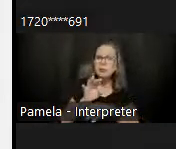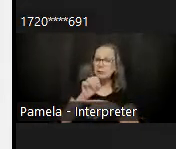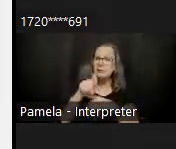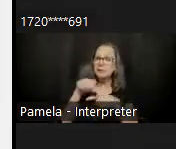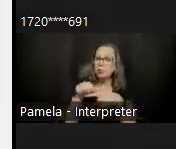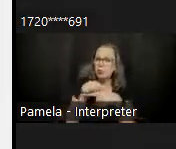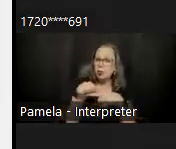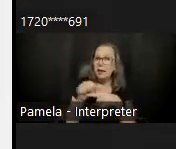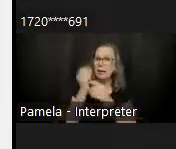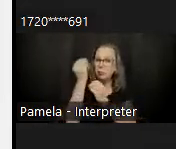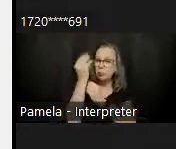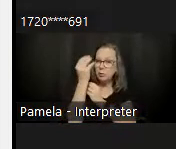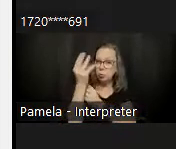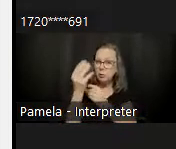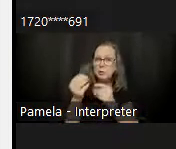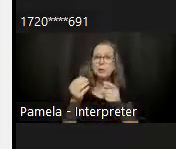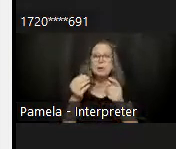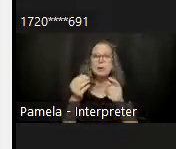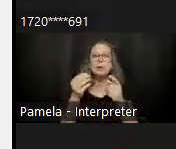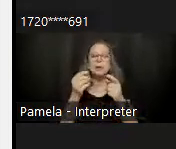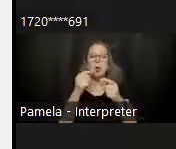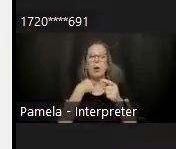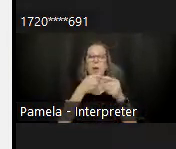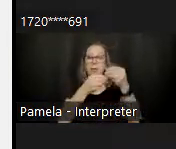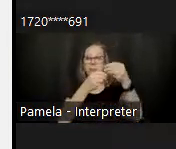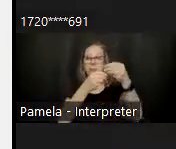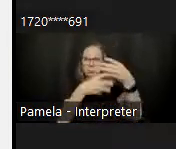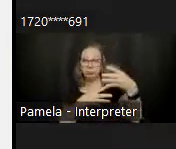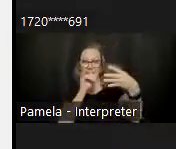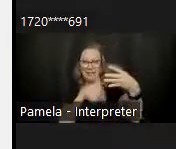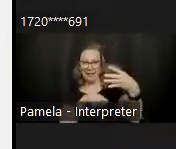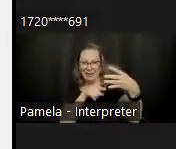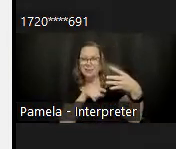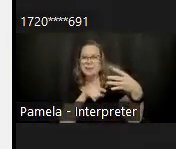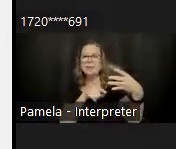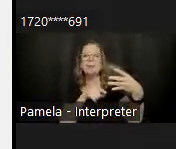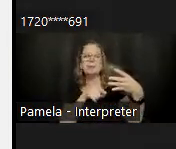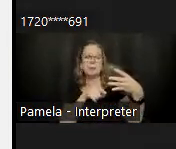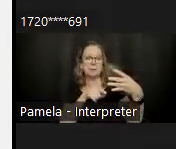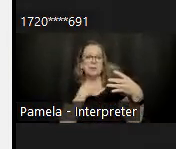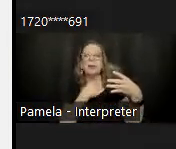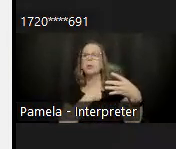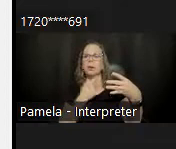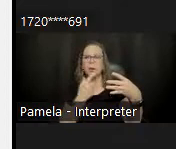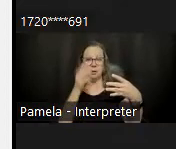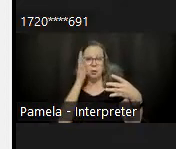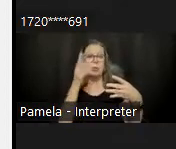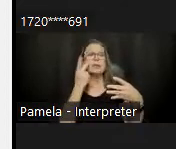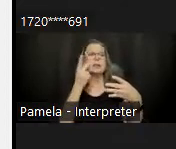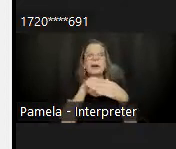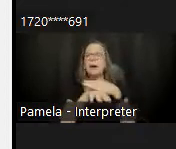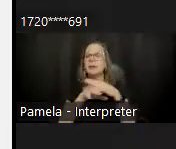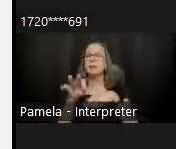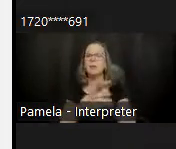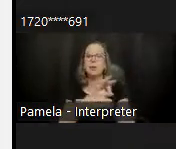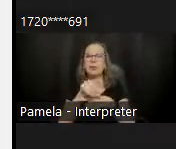resources. And so I'm going to jump down to that drop-down menu, and we are going to see our Access and